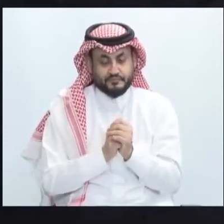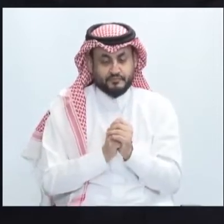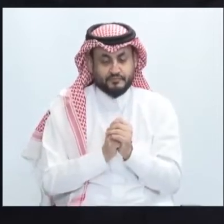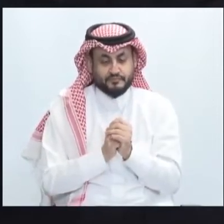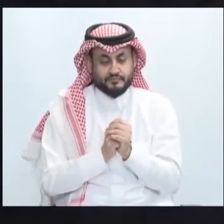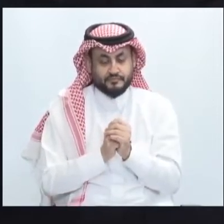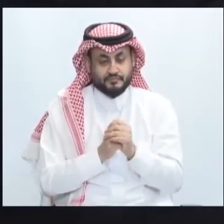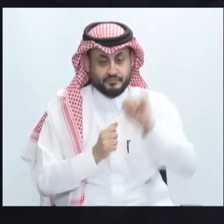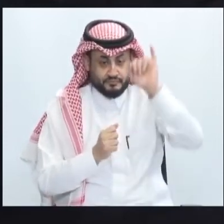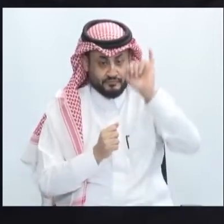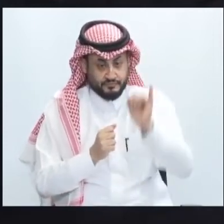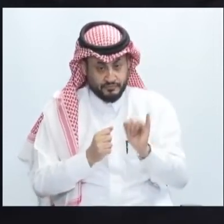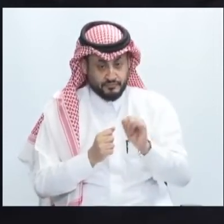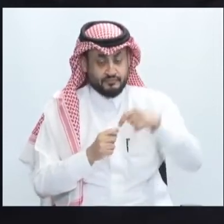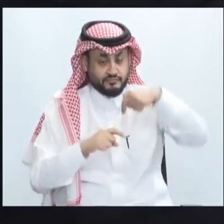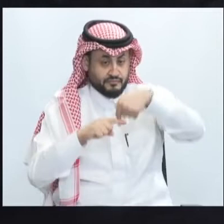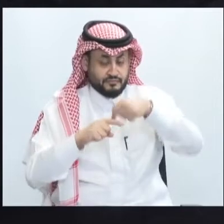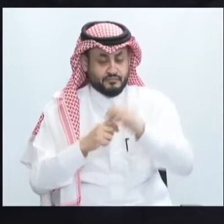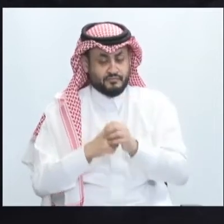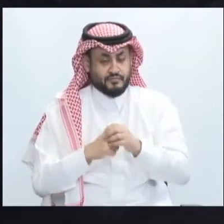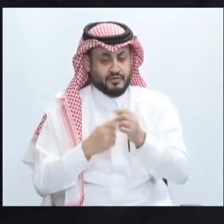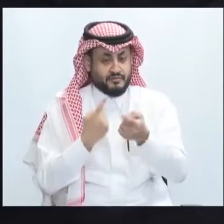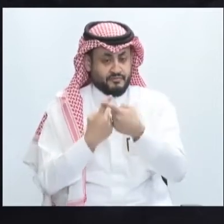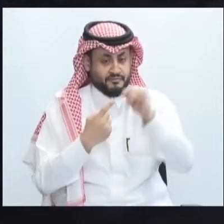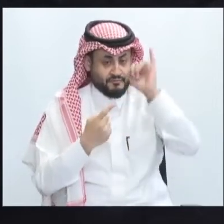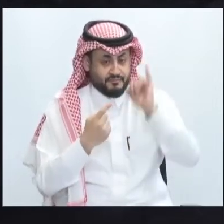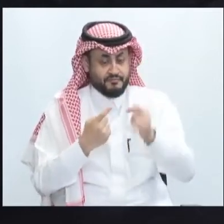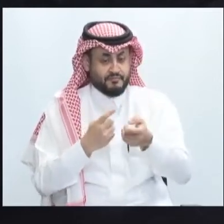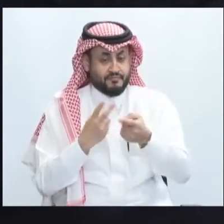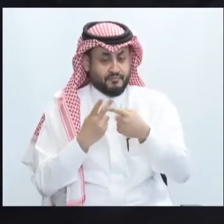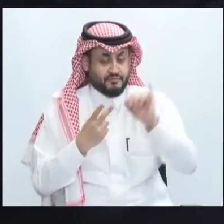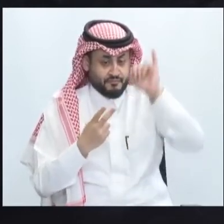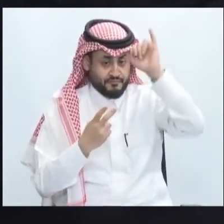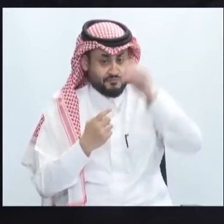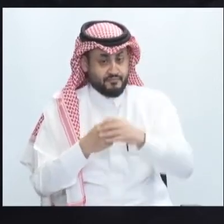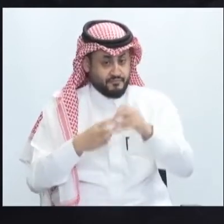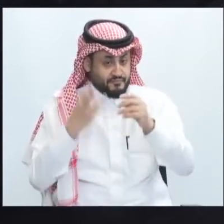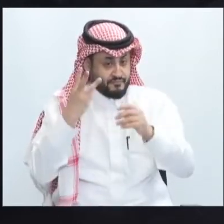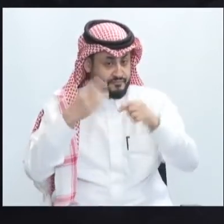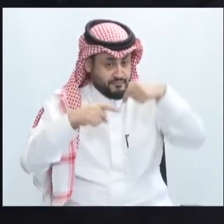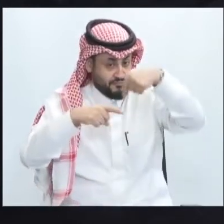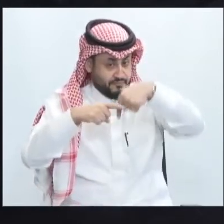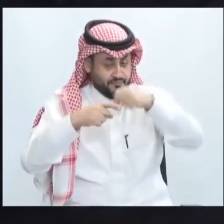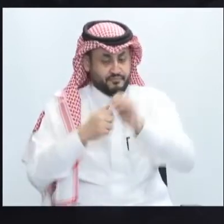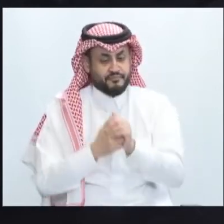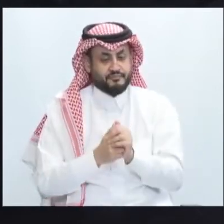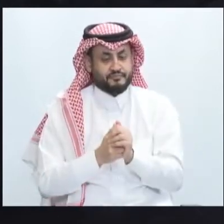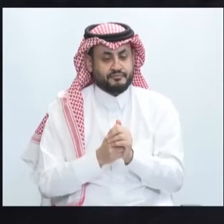short, tall, tail. Short, tall, tail. Excellent. Okay.